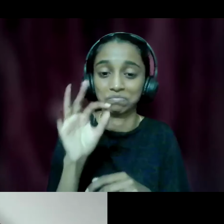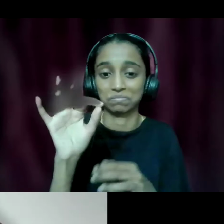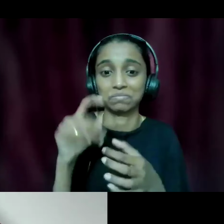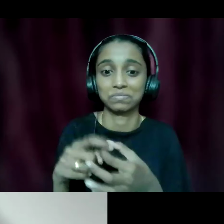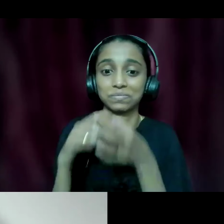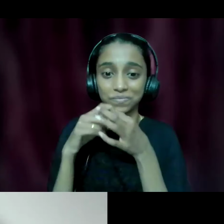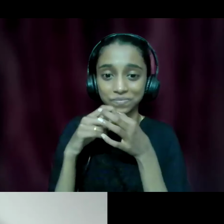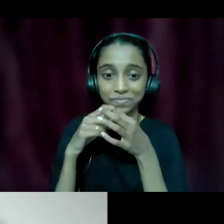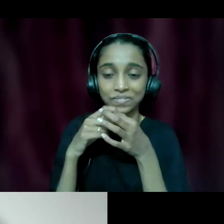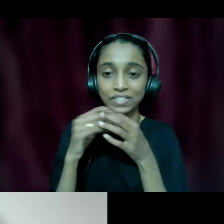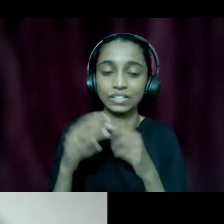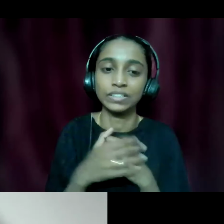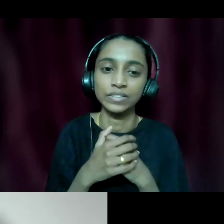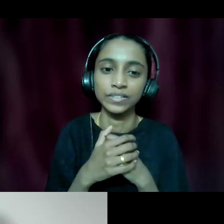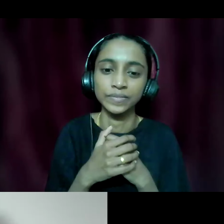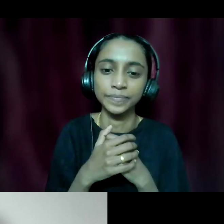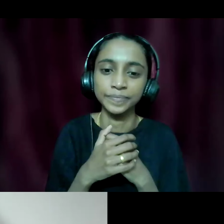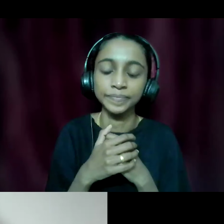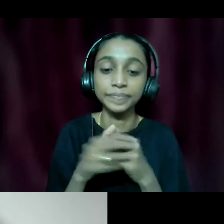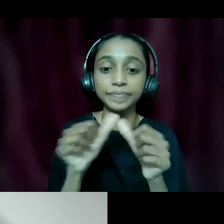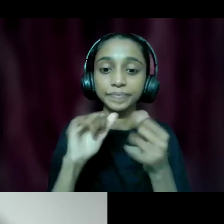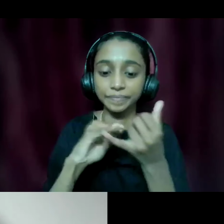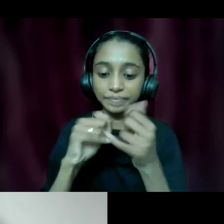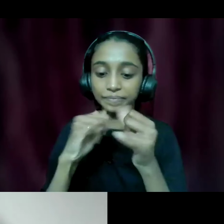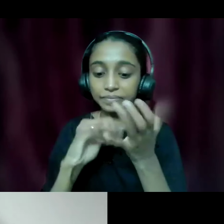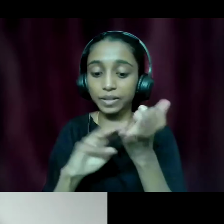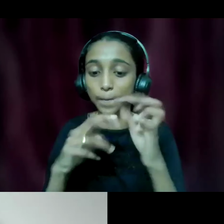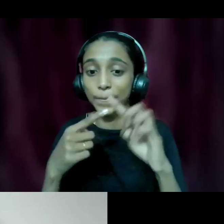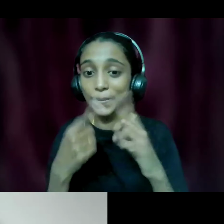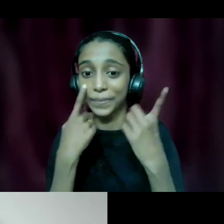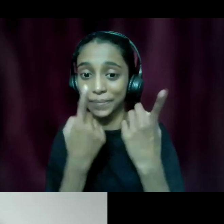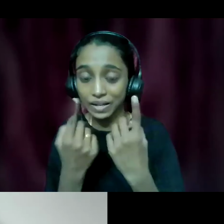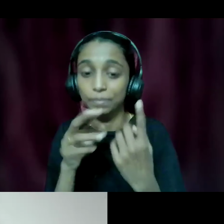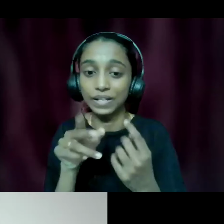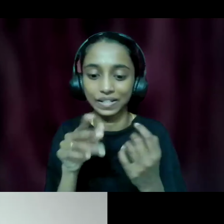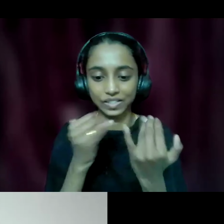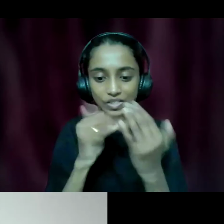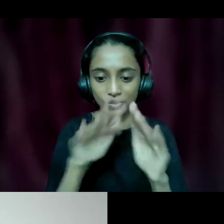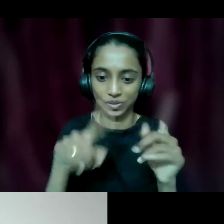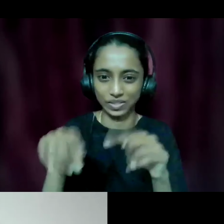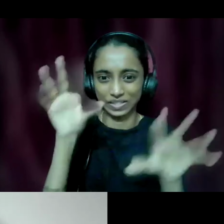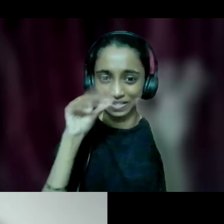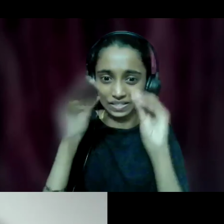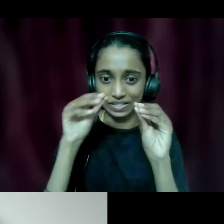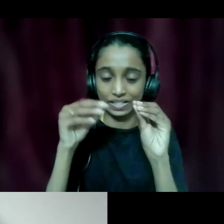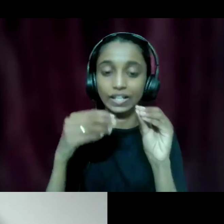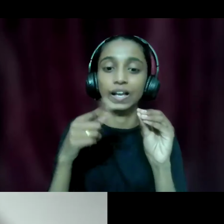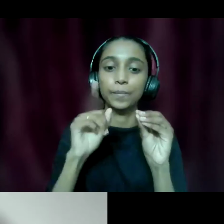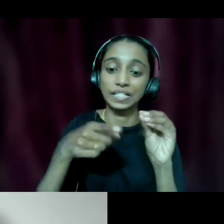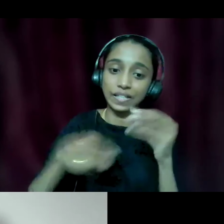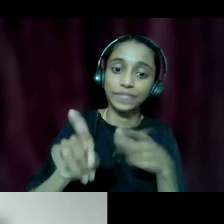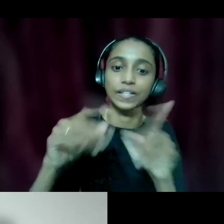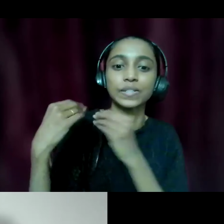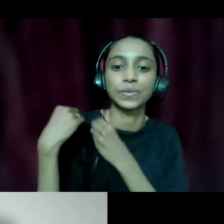question, I must say. Assessment as learning is when students take charge of their own learning